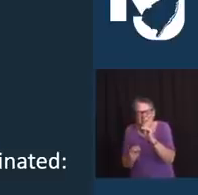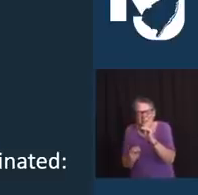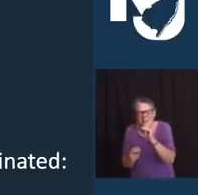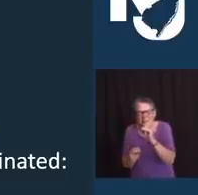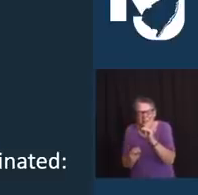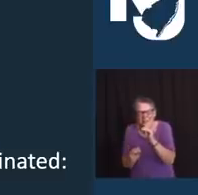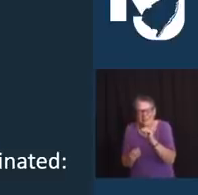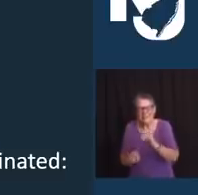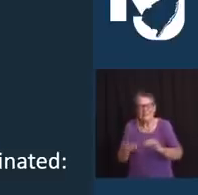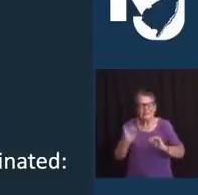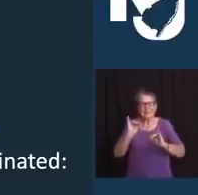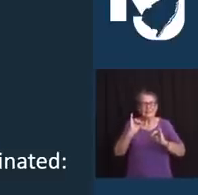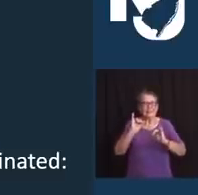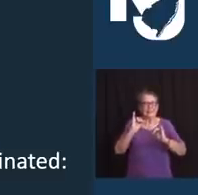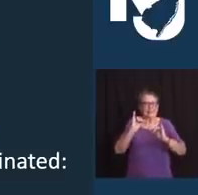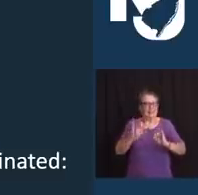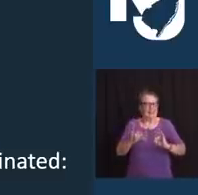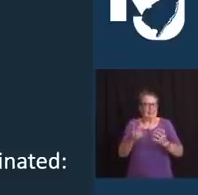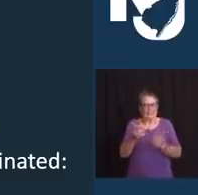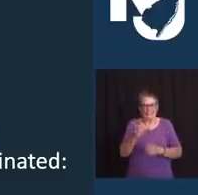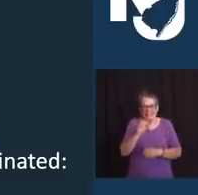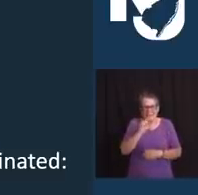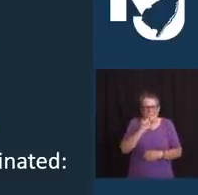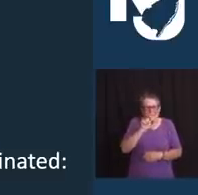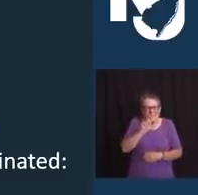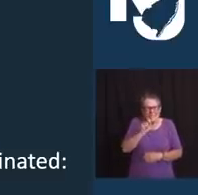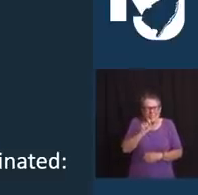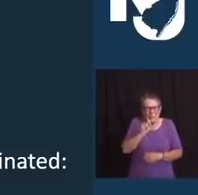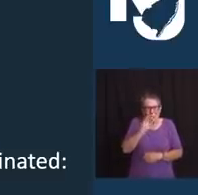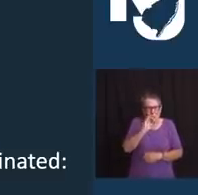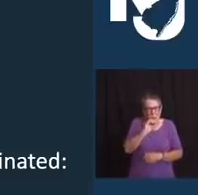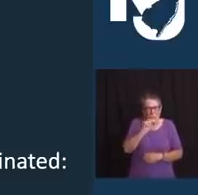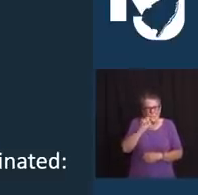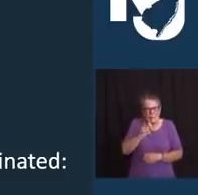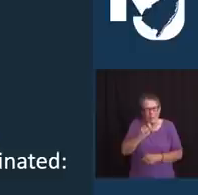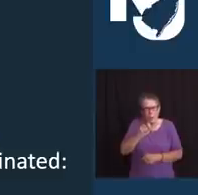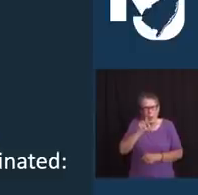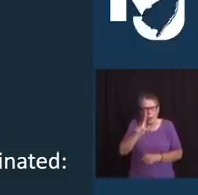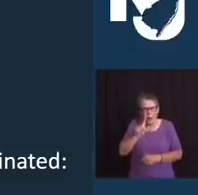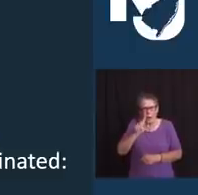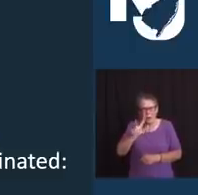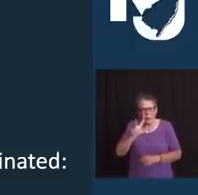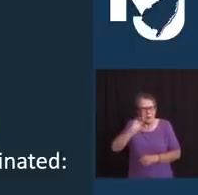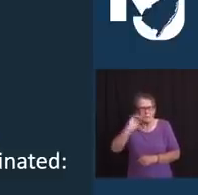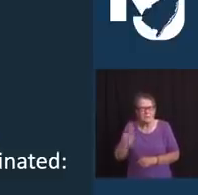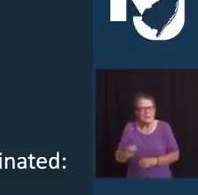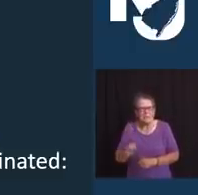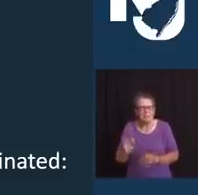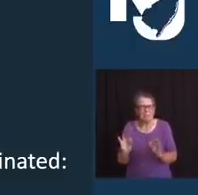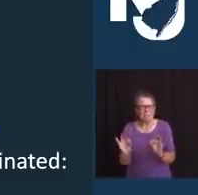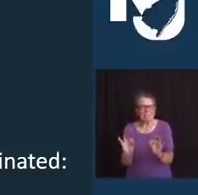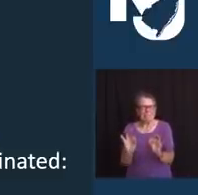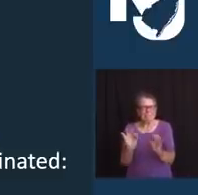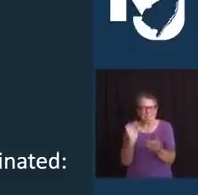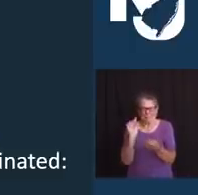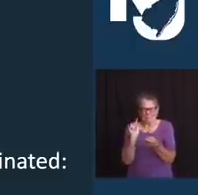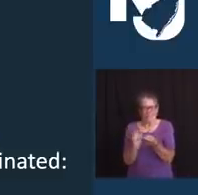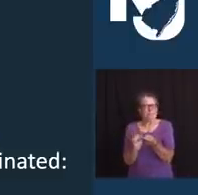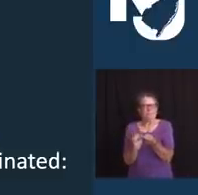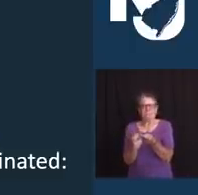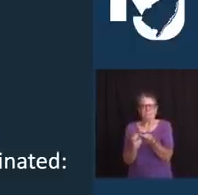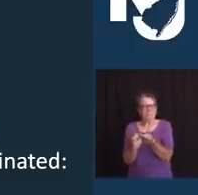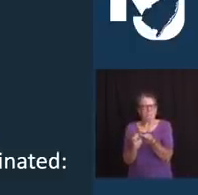0.13%, and in only roughly half of these cases did an individual even show any COVID